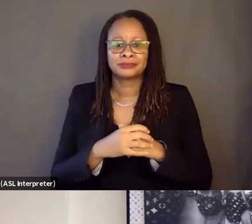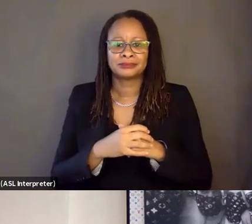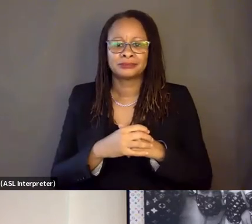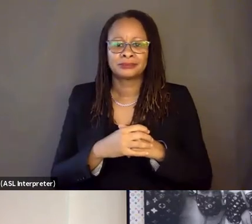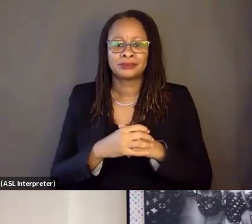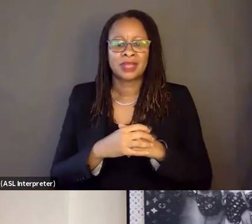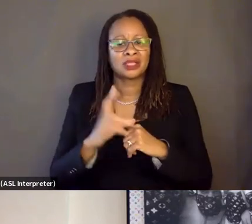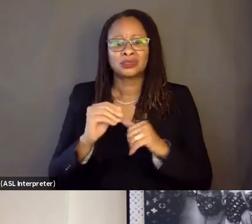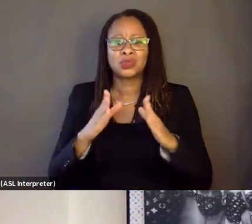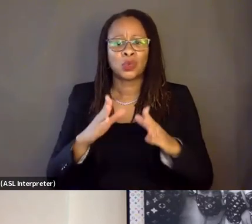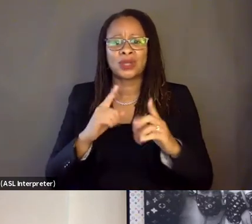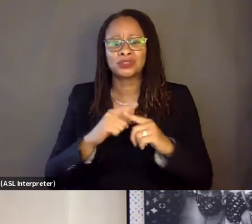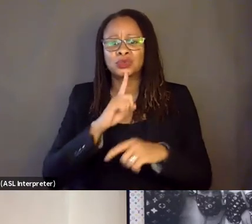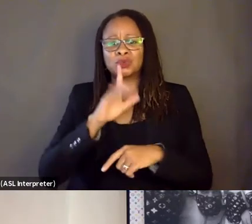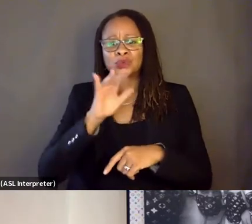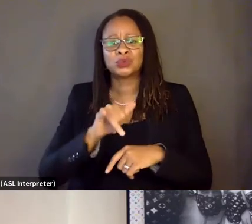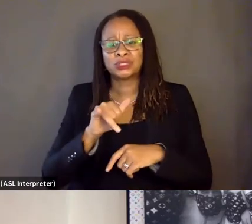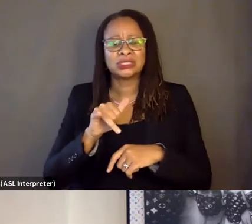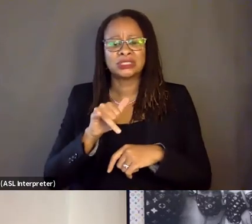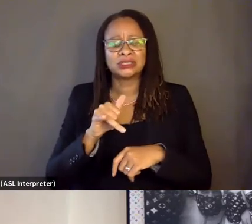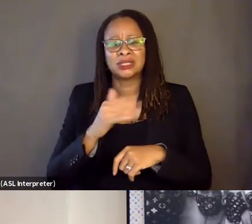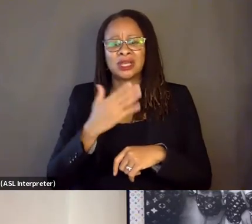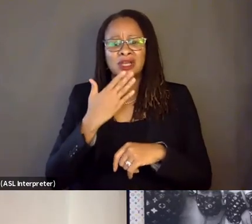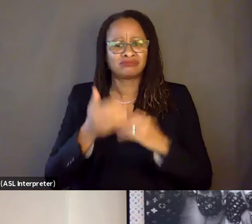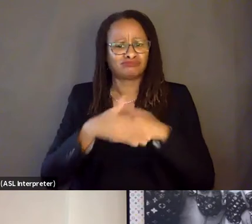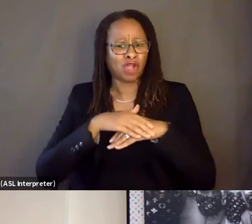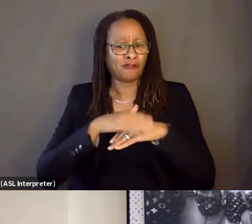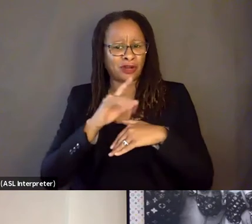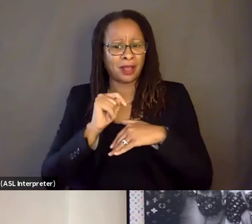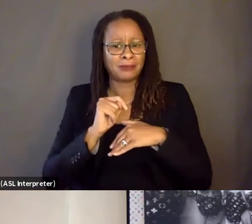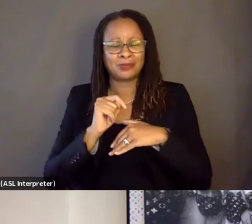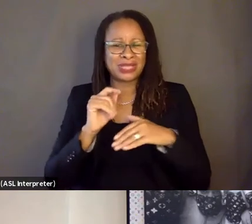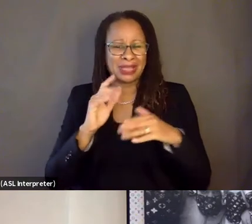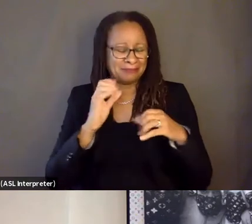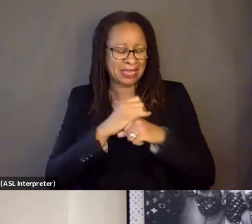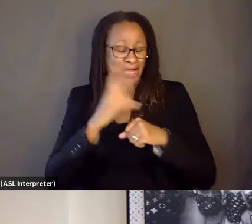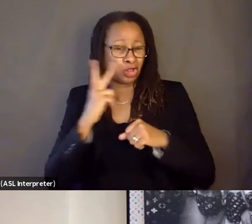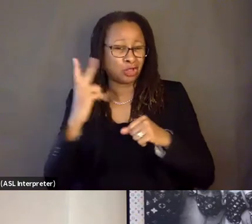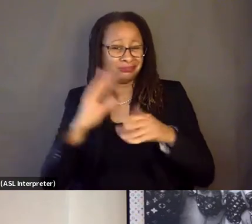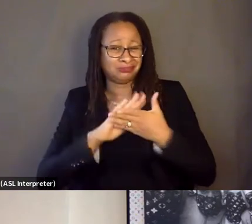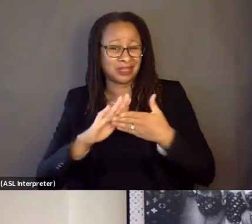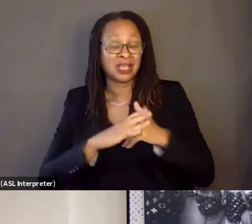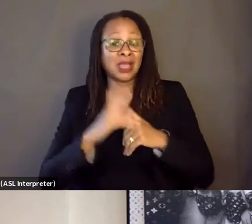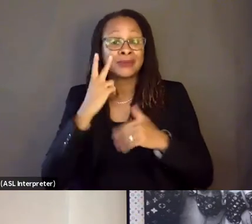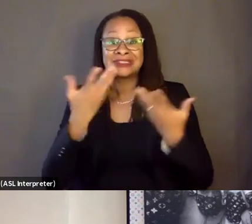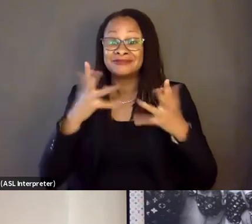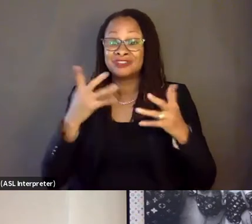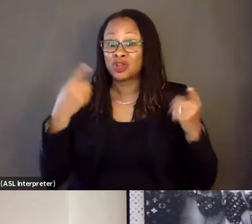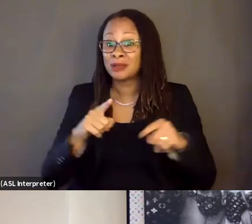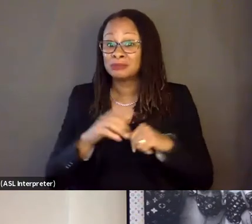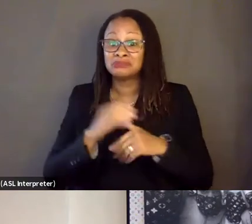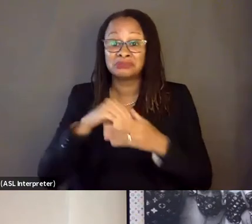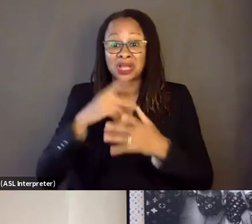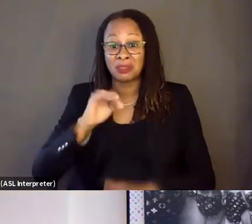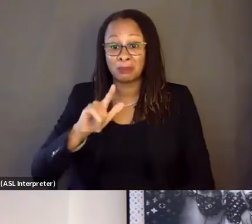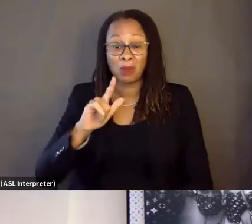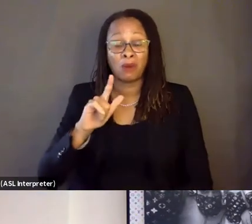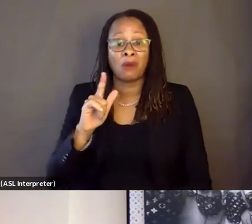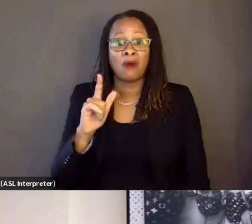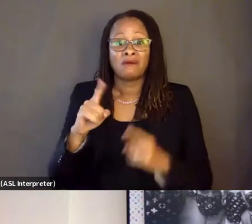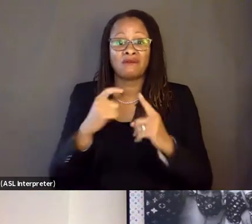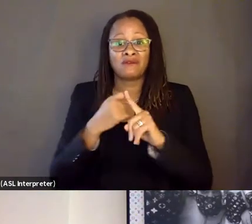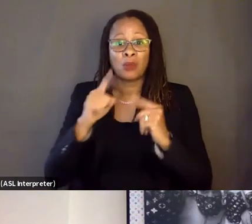There's no way to really sugarcoat that. Like it's concerning some of the discourse around voting. And we've seen this already happening in the polls since they've opened in